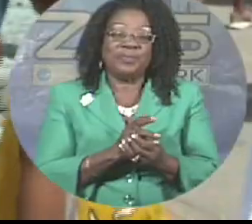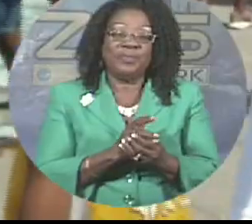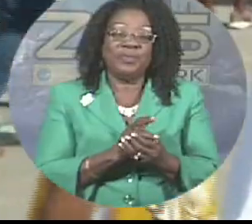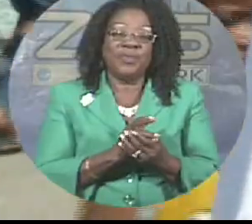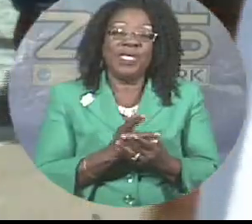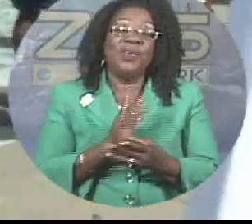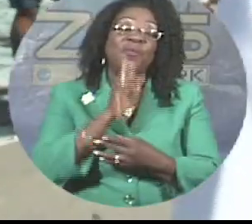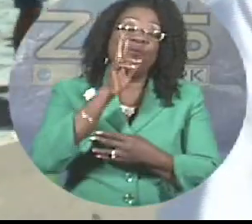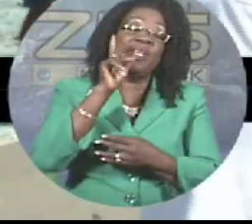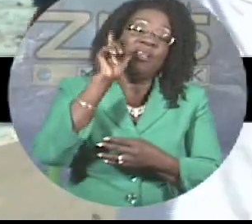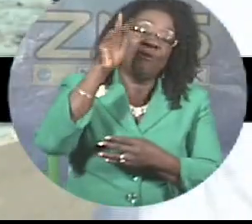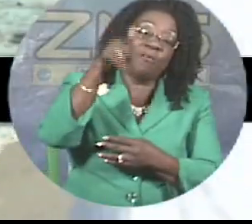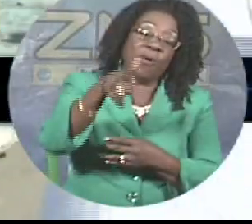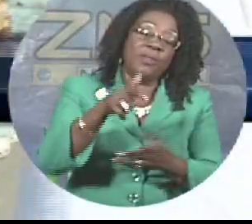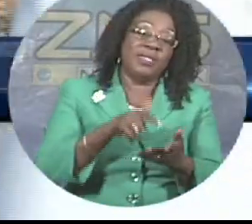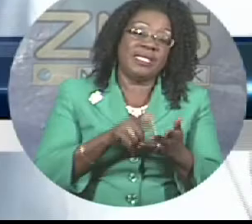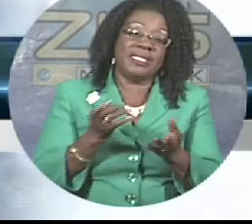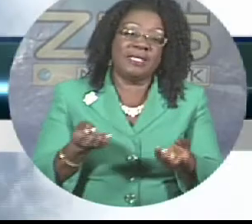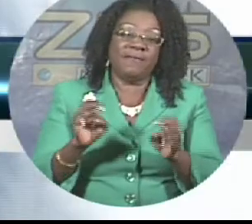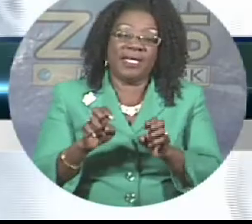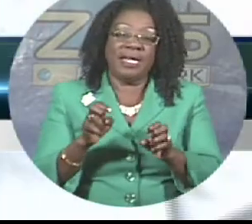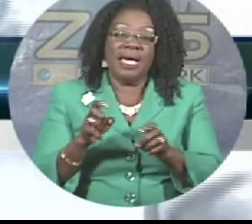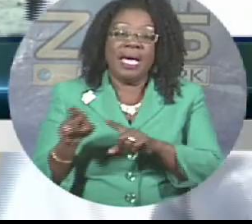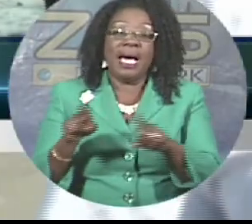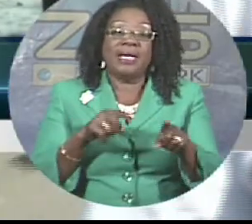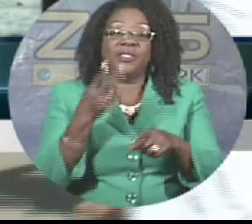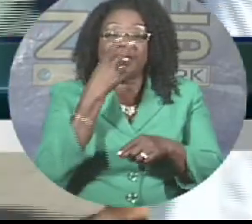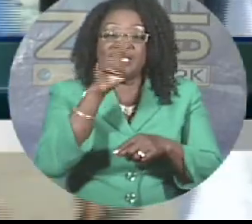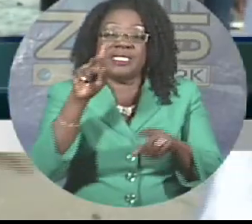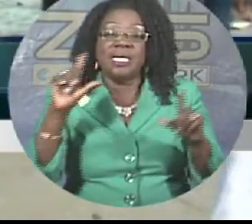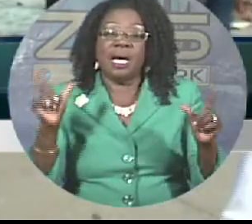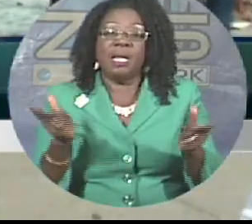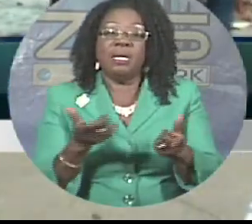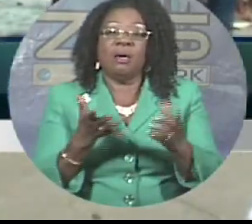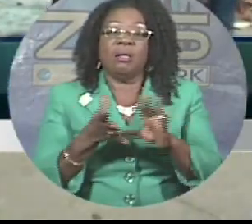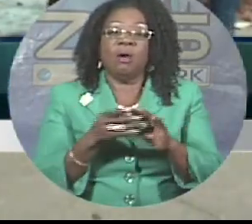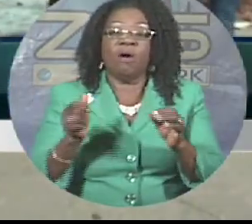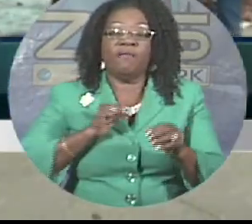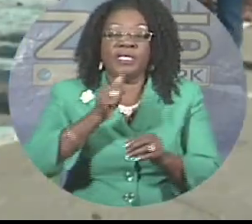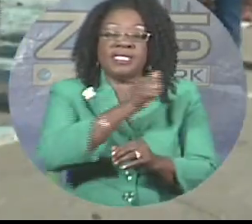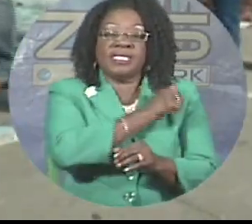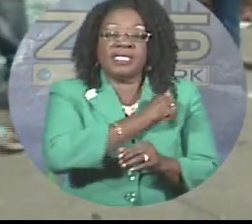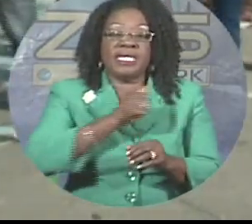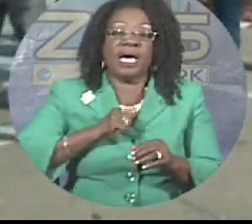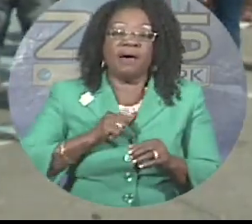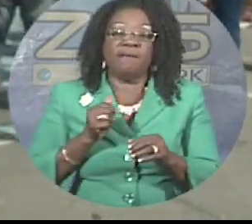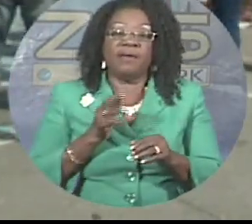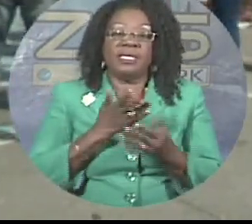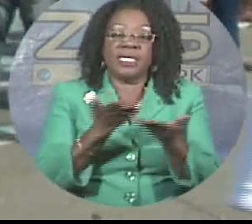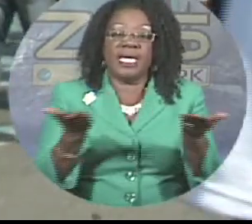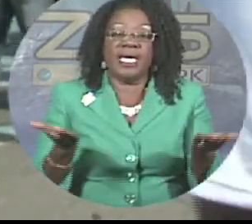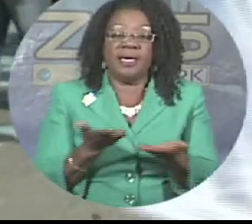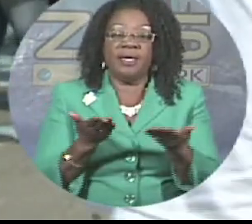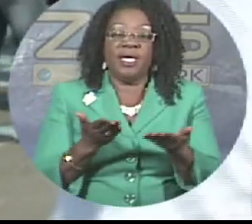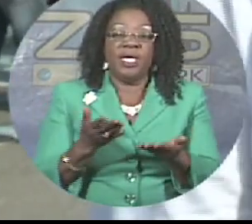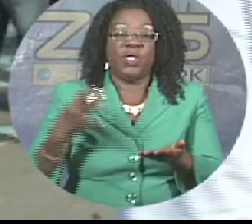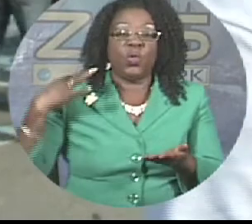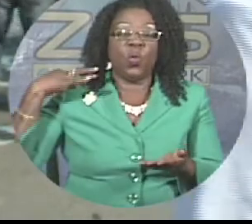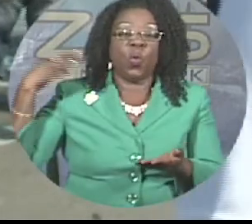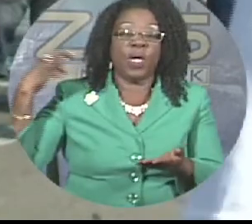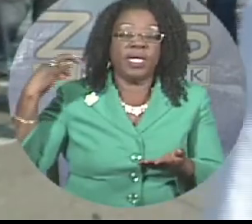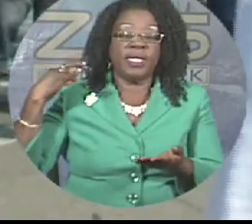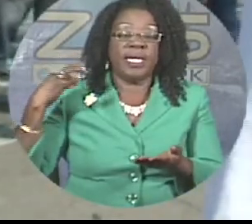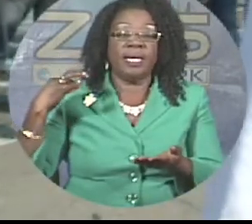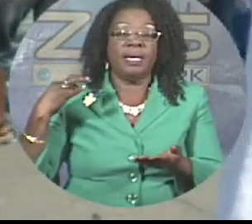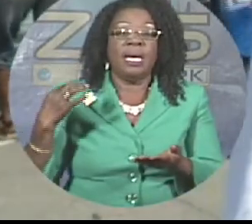really look forward to this event. As you can see, a lot of the CB staff members are here. They're volunteer because, you know, at Commonwealth